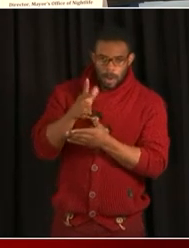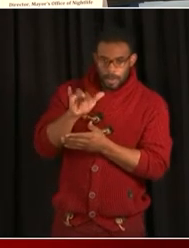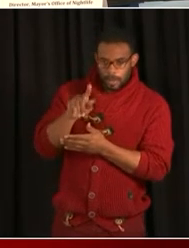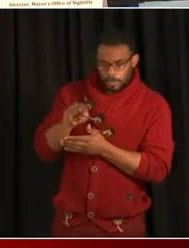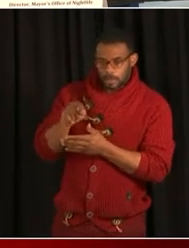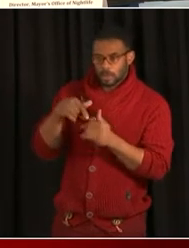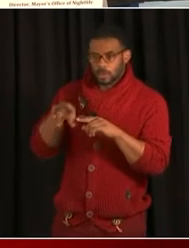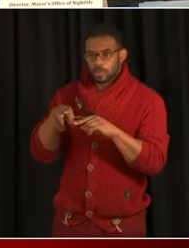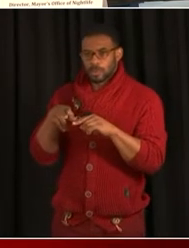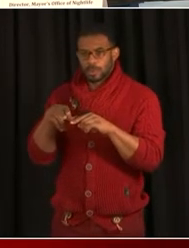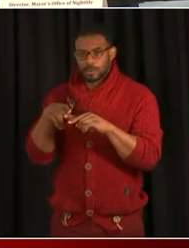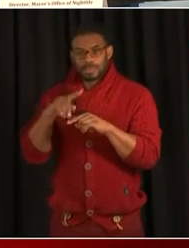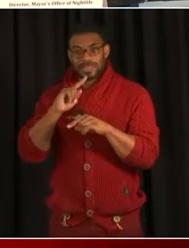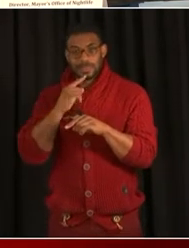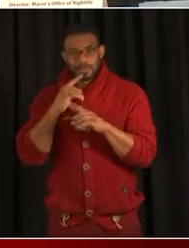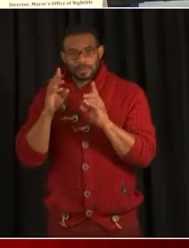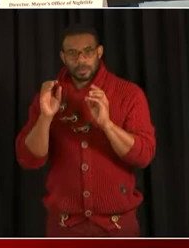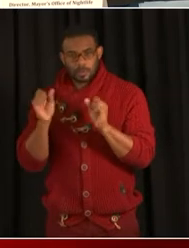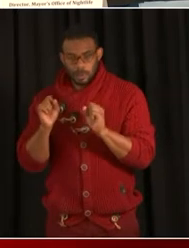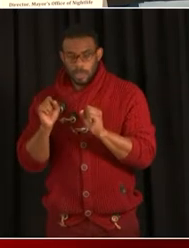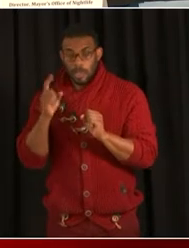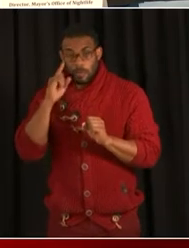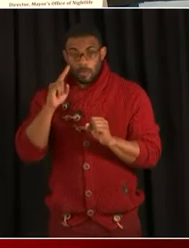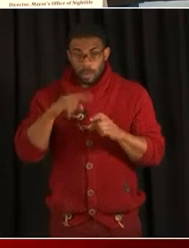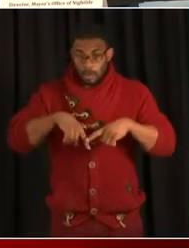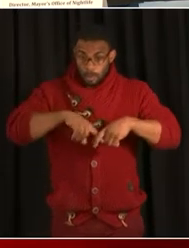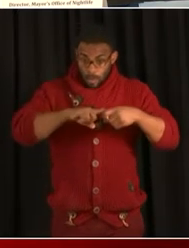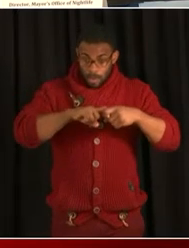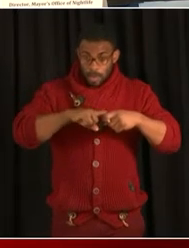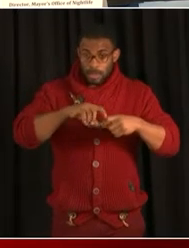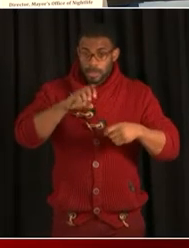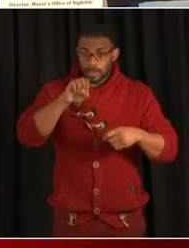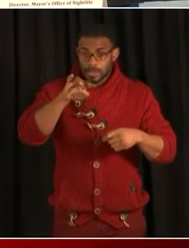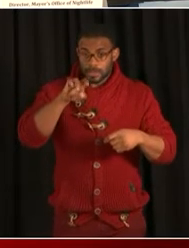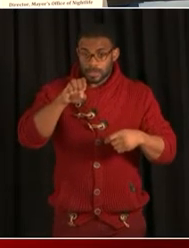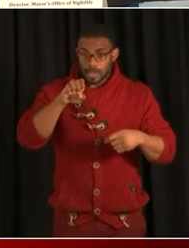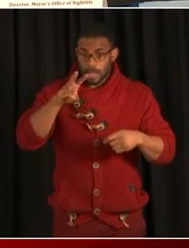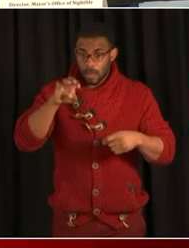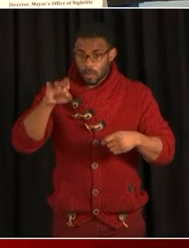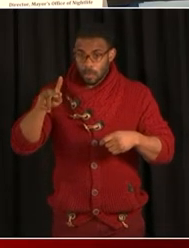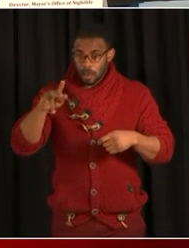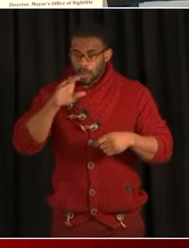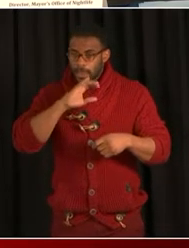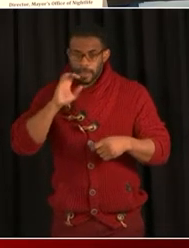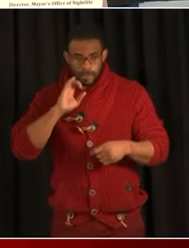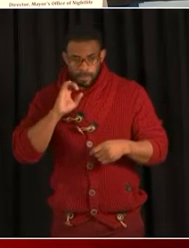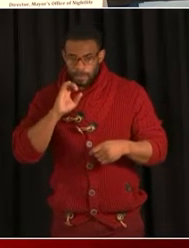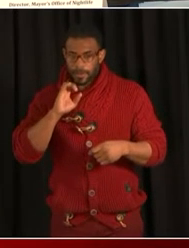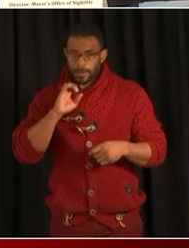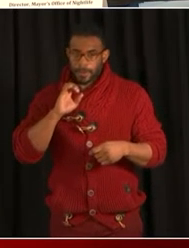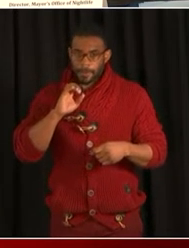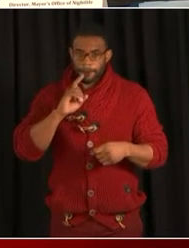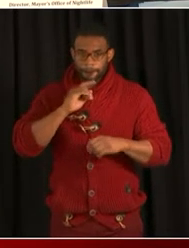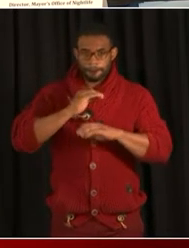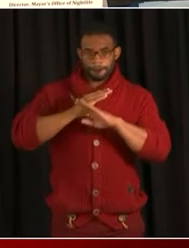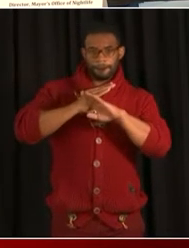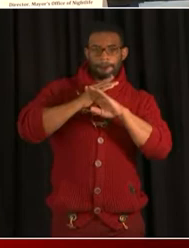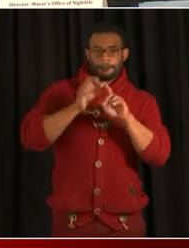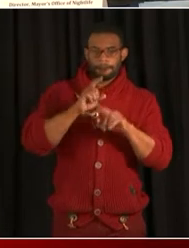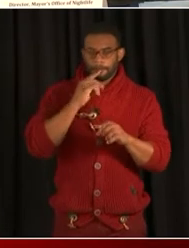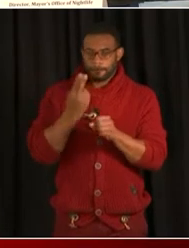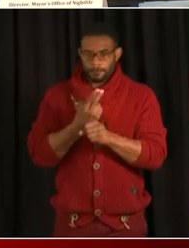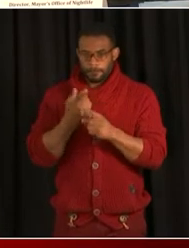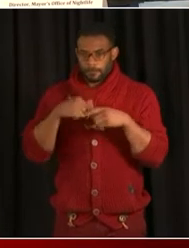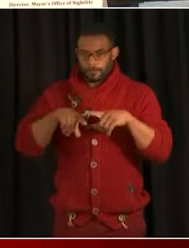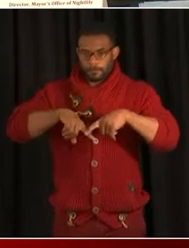parklet during inclement weather. Also for the pause, sidewalk cafes are restricted from